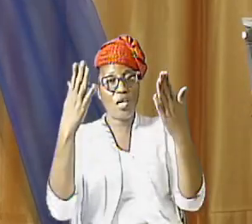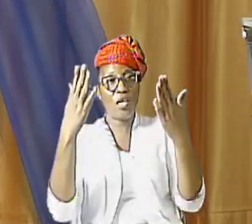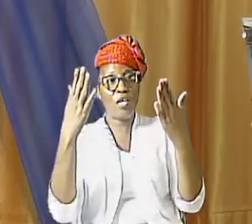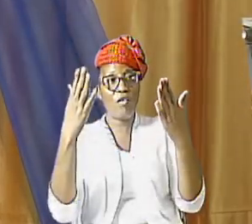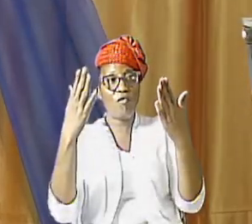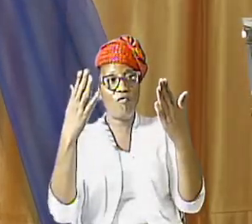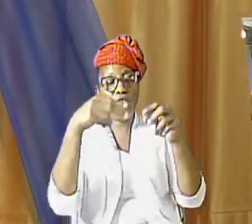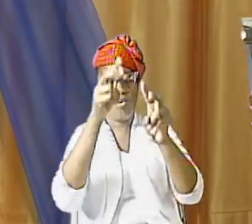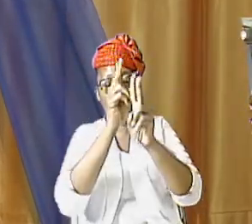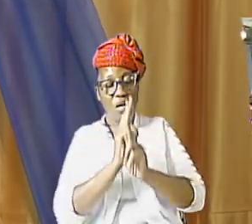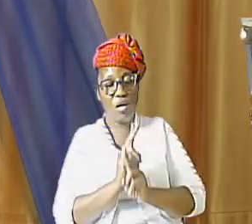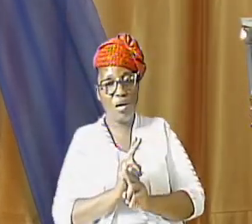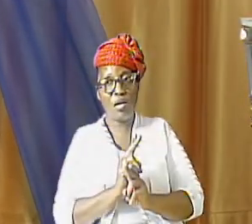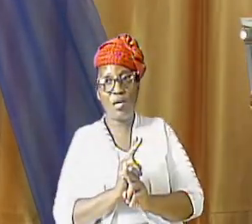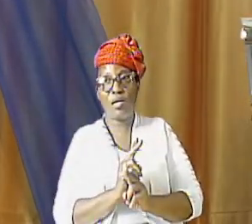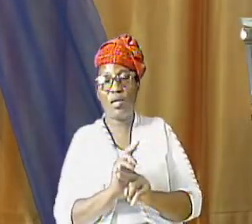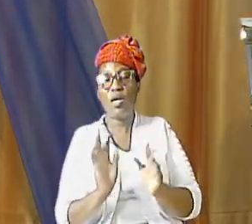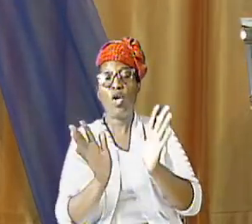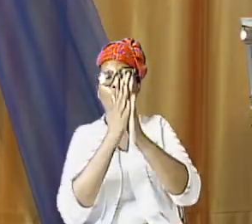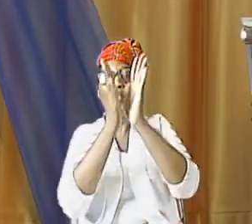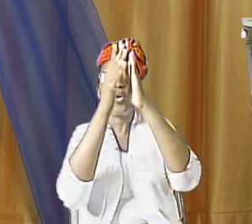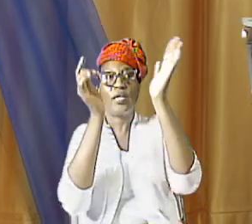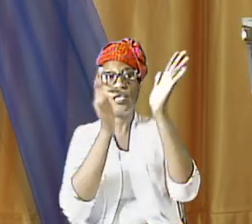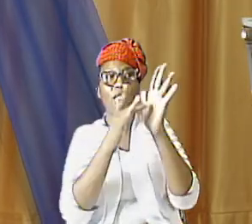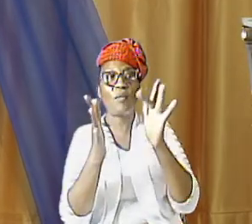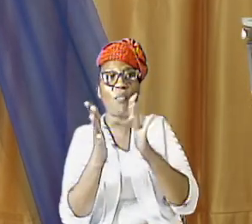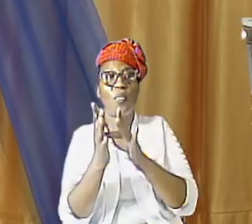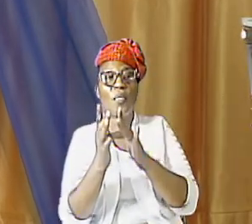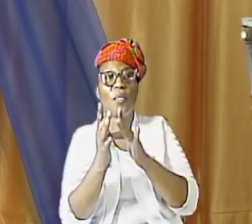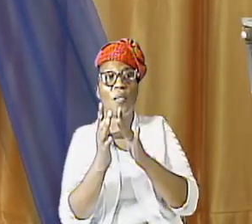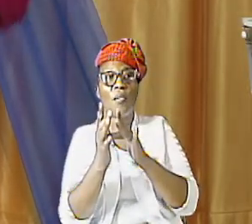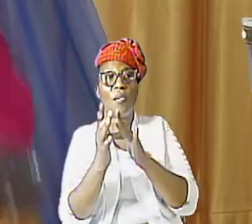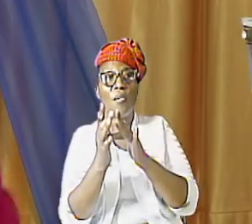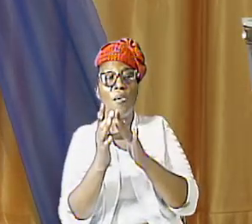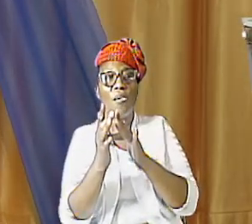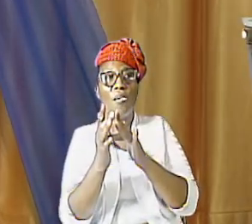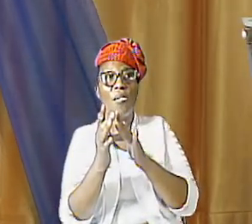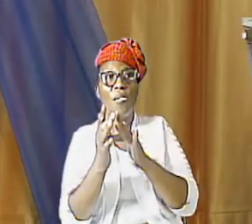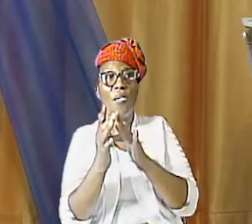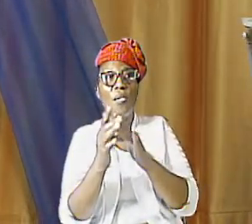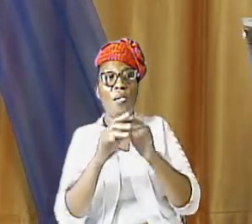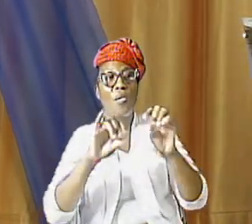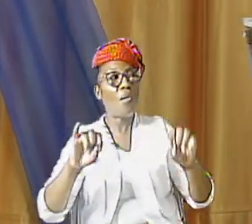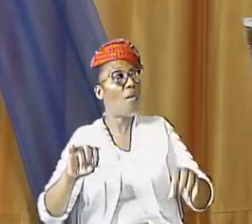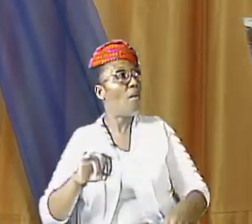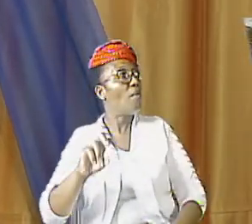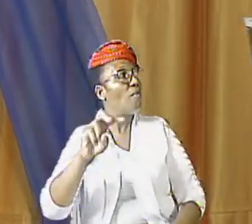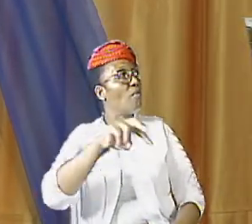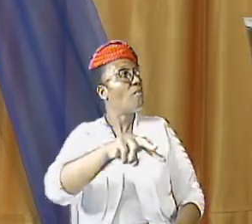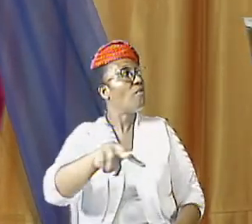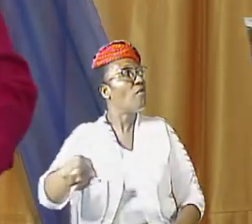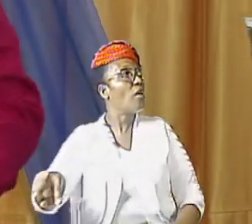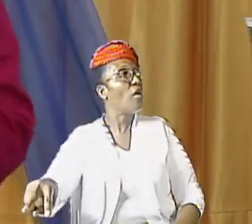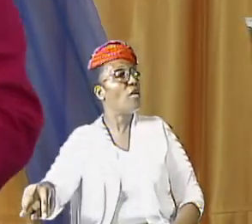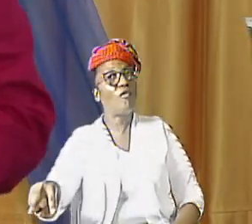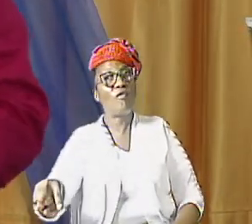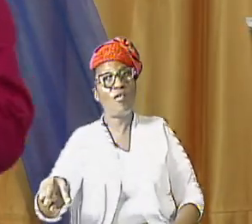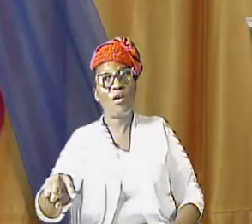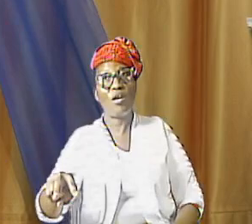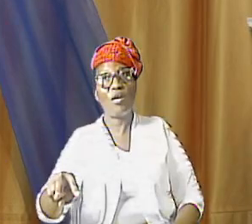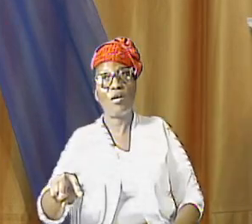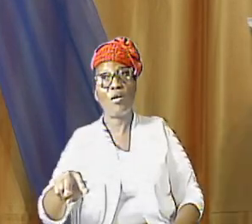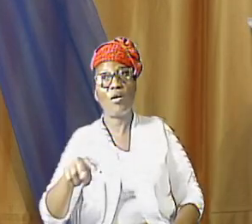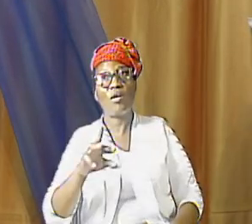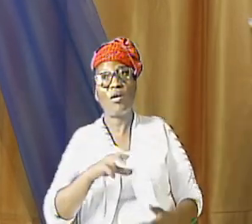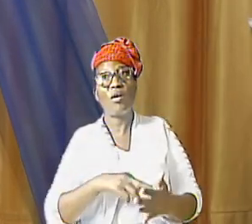reverence and praises. If I could just ask you to stand for a brief